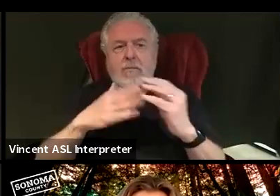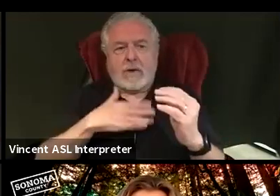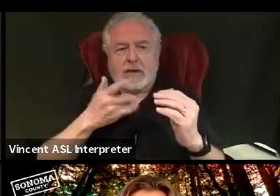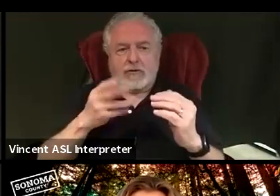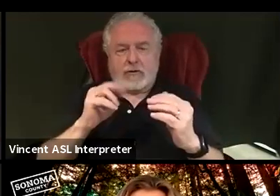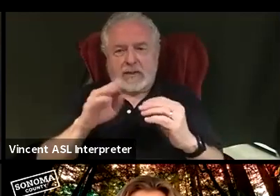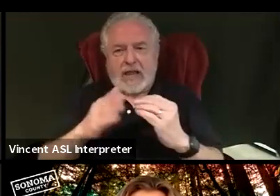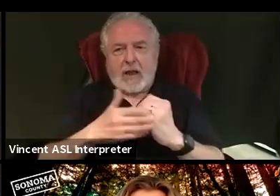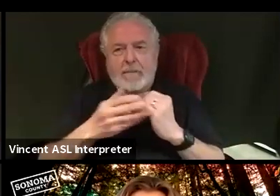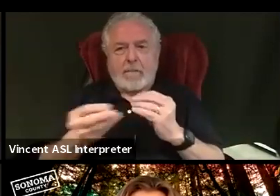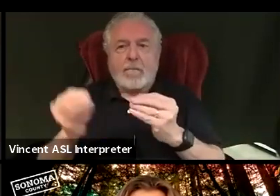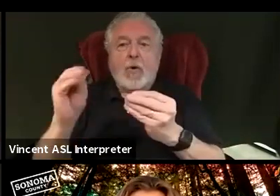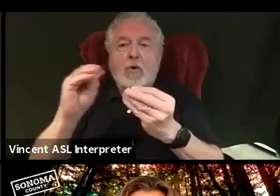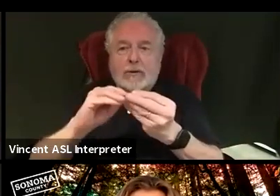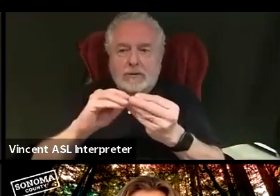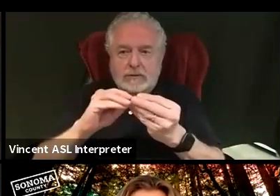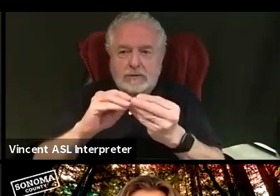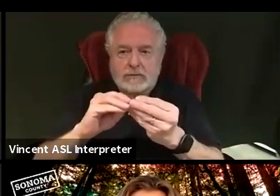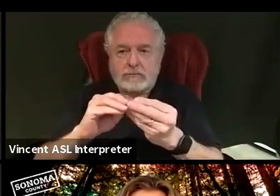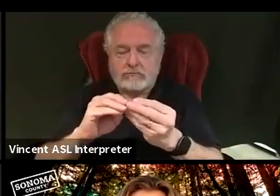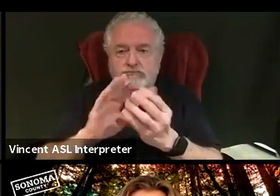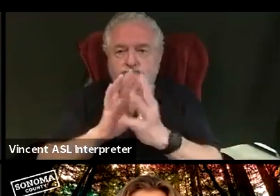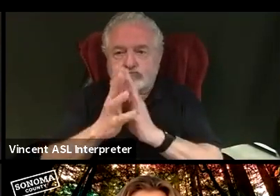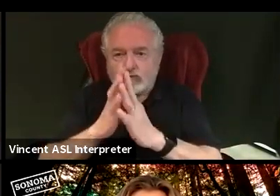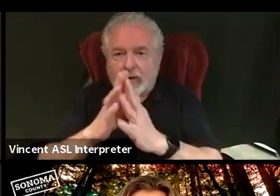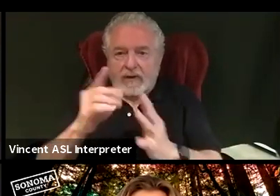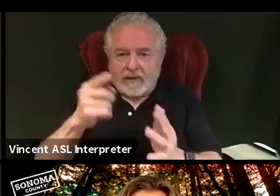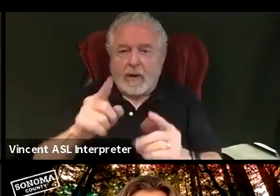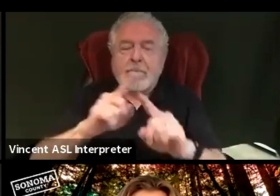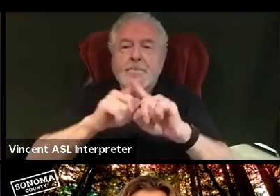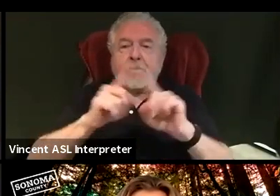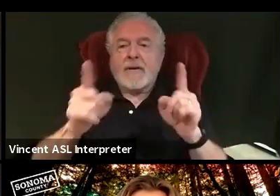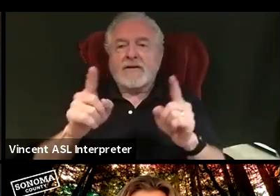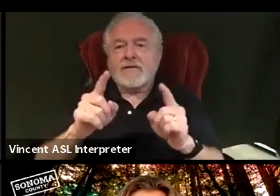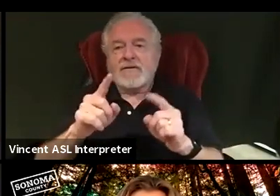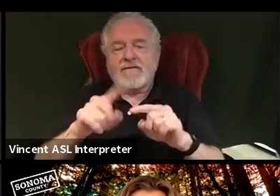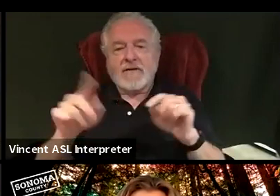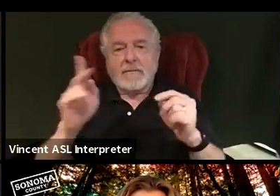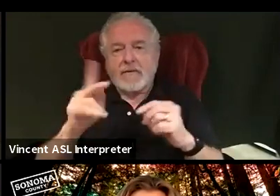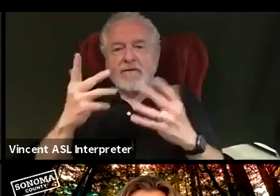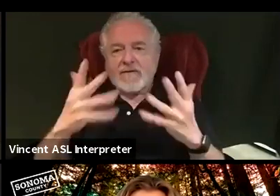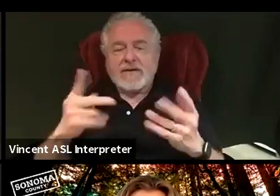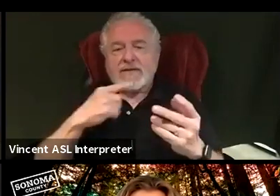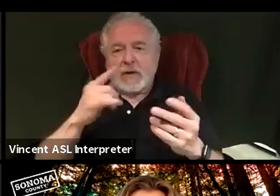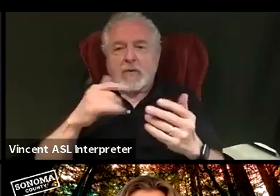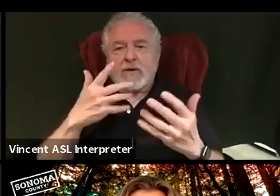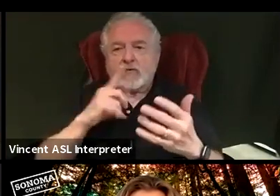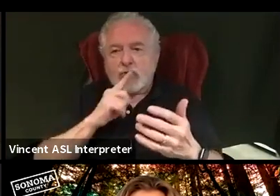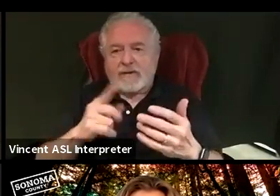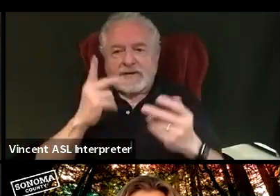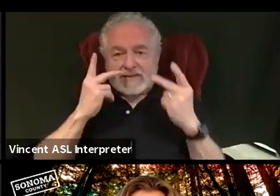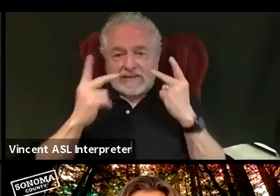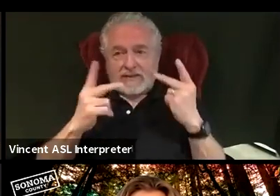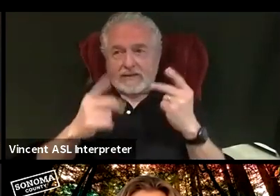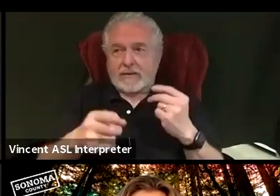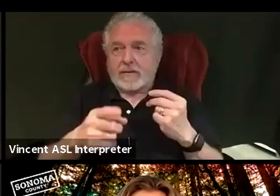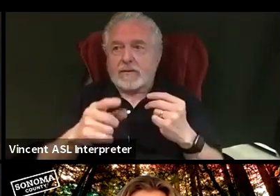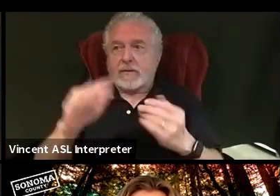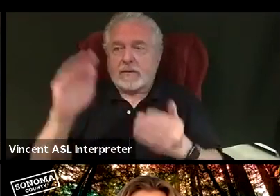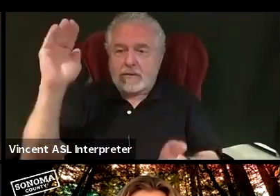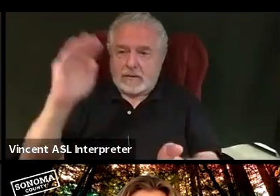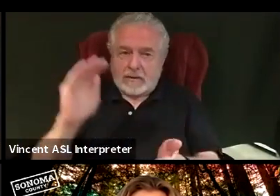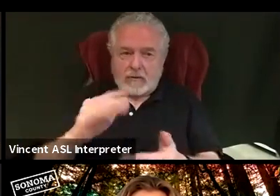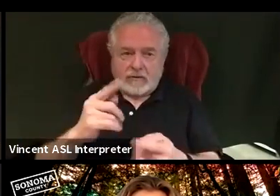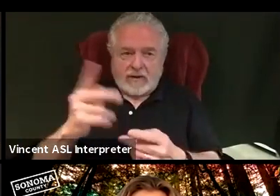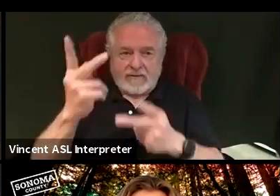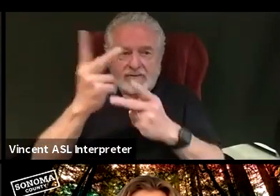get us a little bit more traction there. But as various people have already stated, we're definitely seeing a decrease and